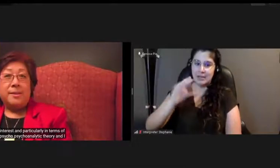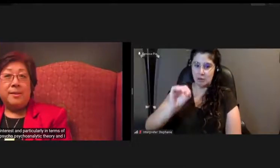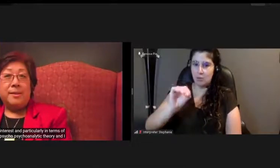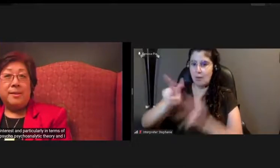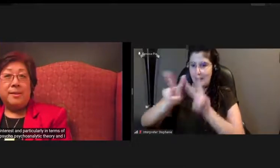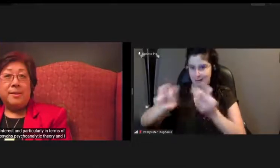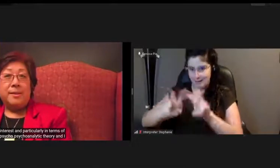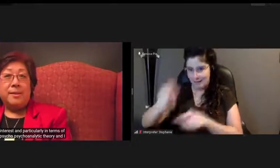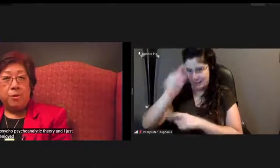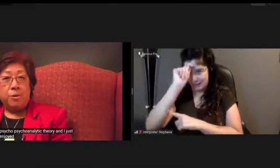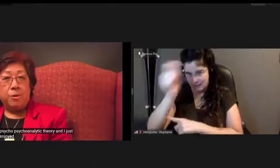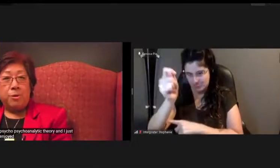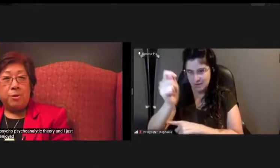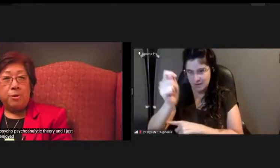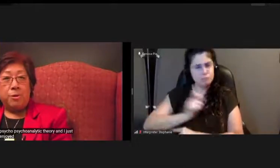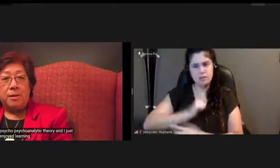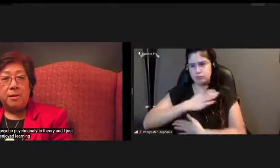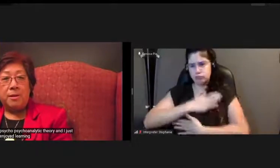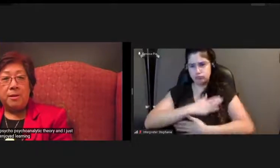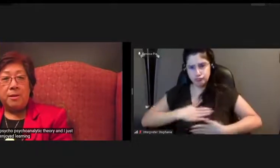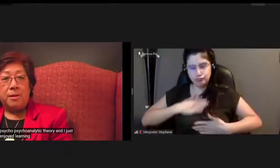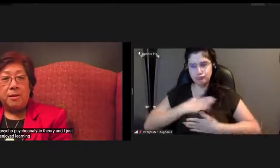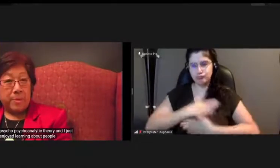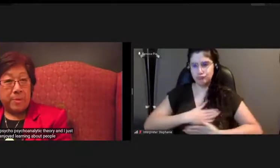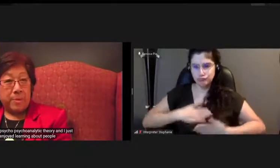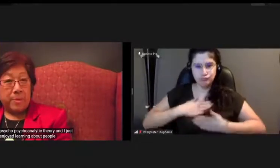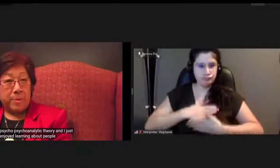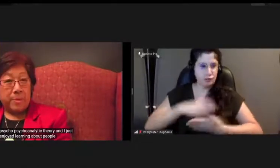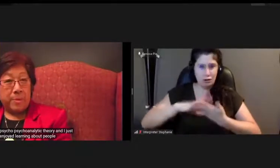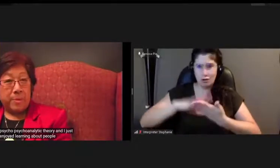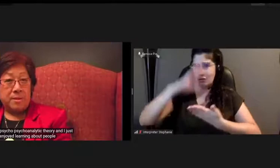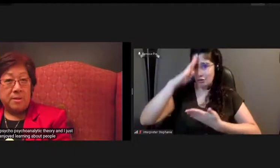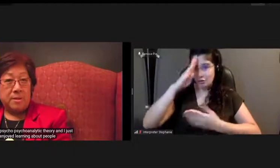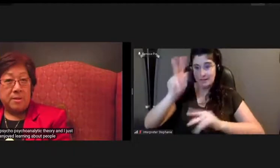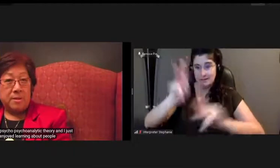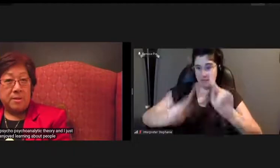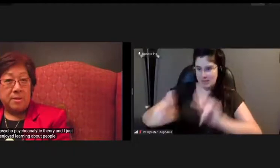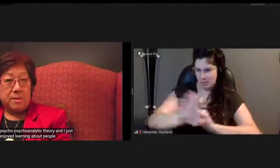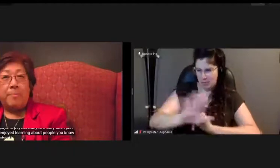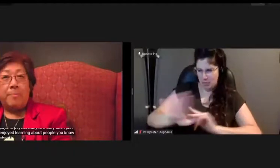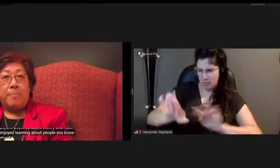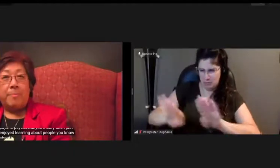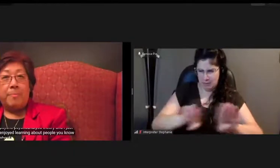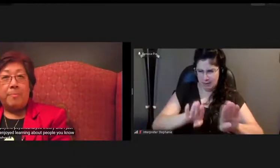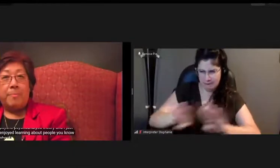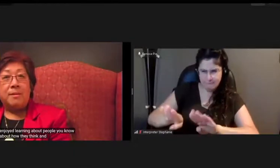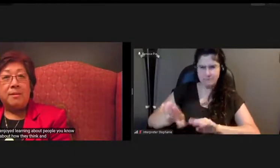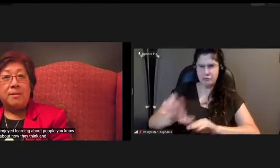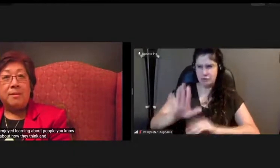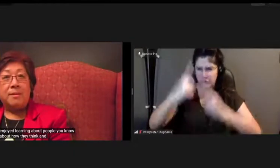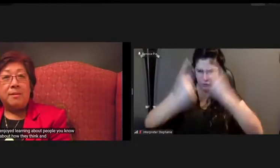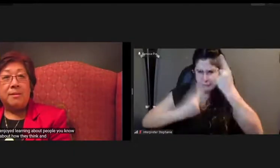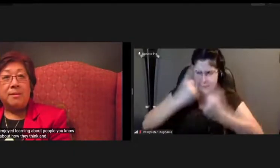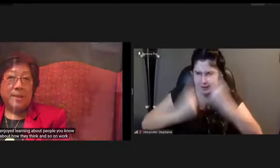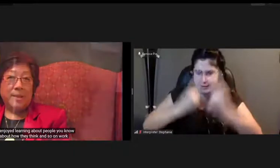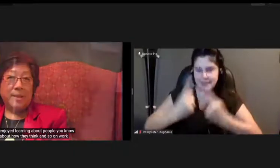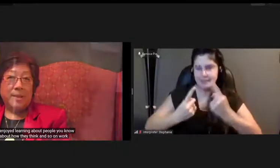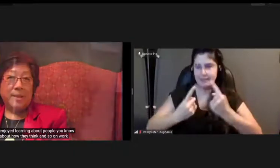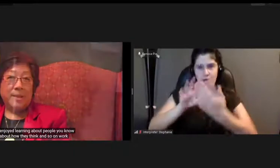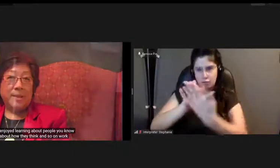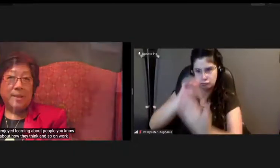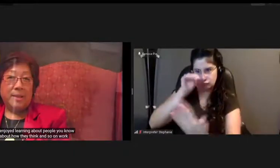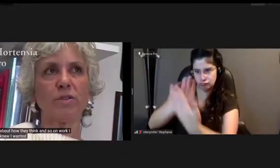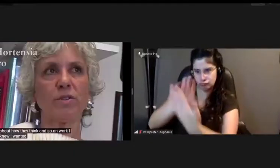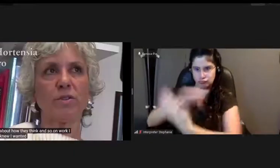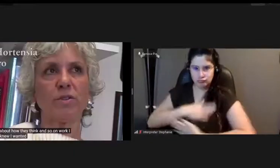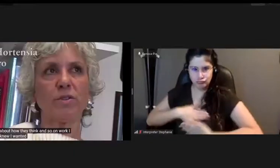And I just enjoyed learning about people, about how they think and so on. I knew